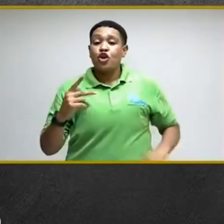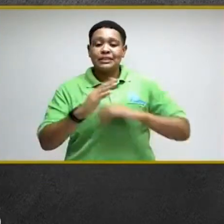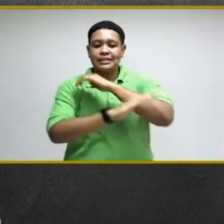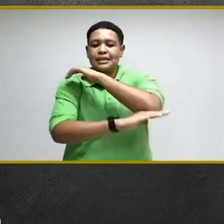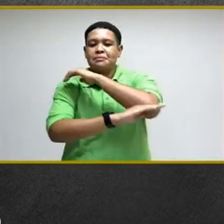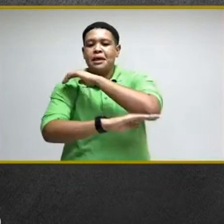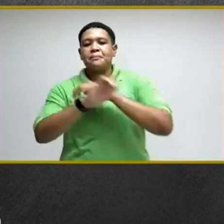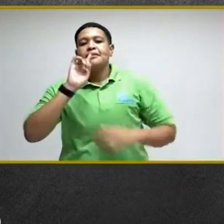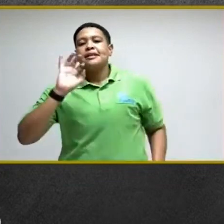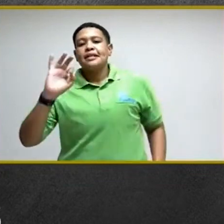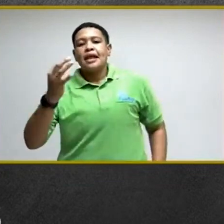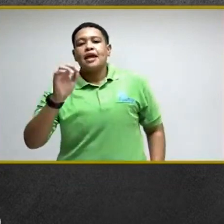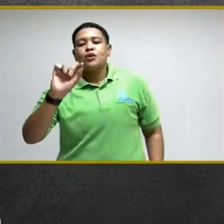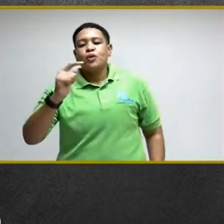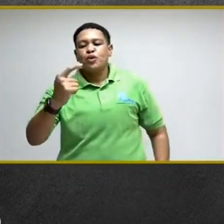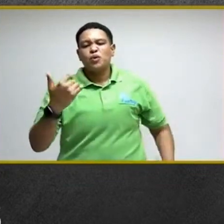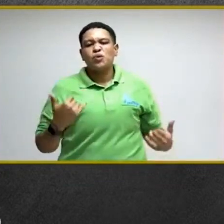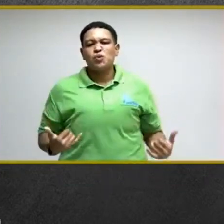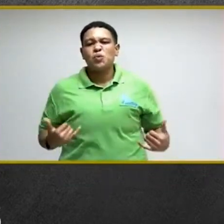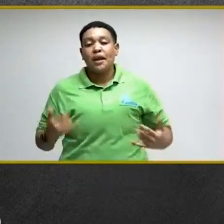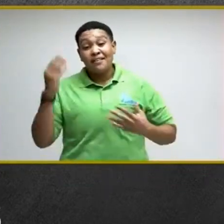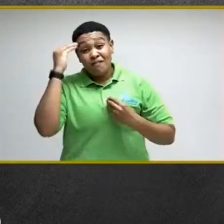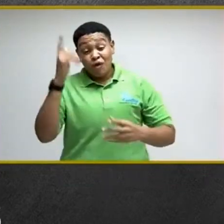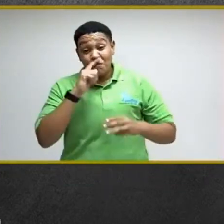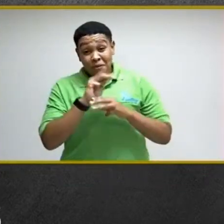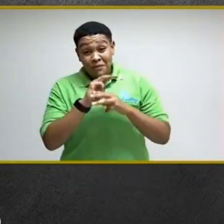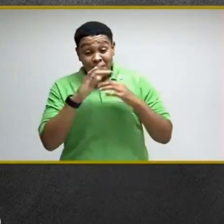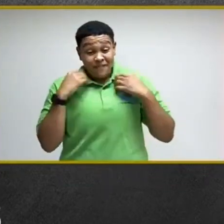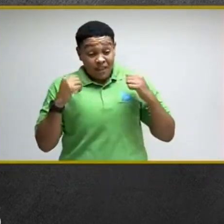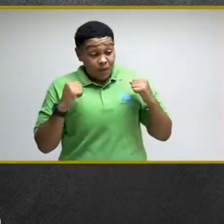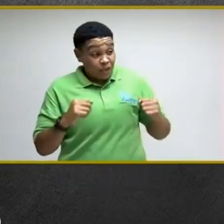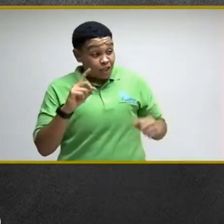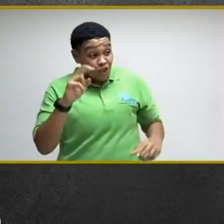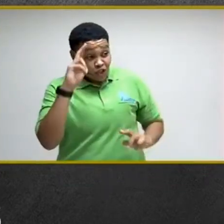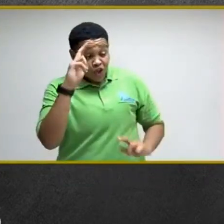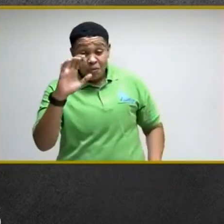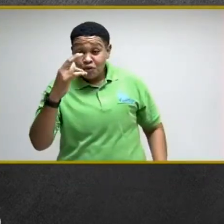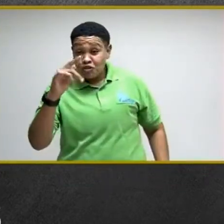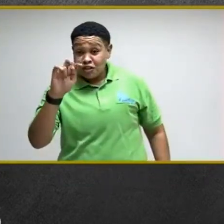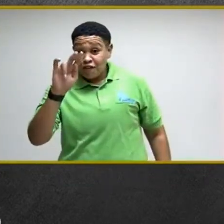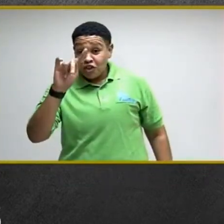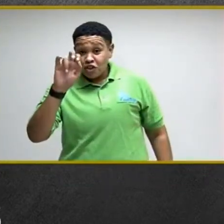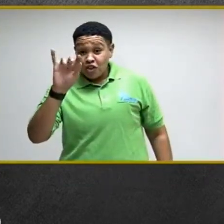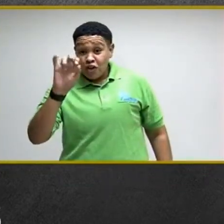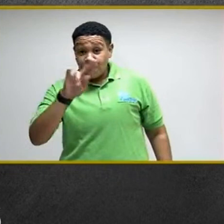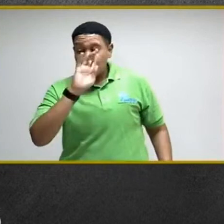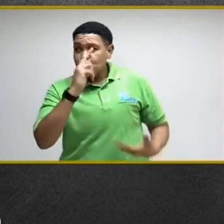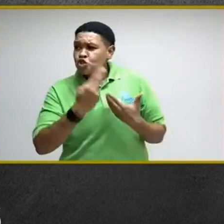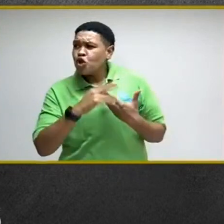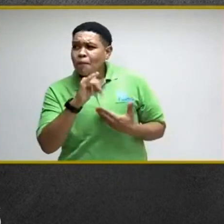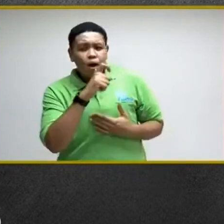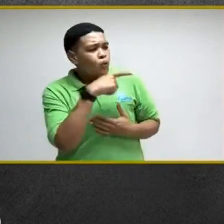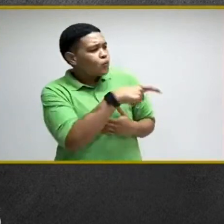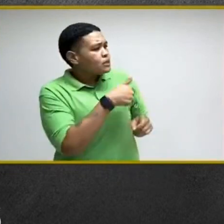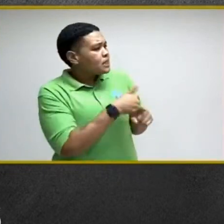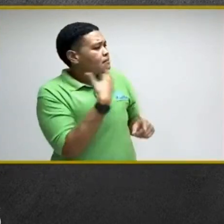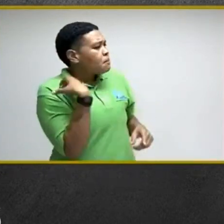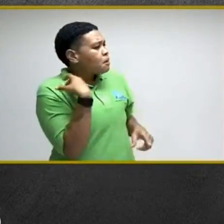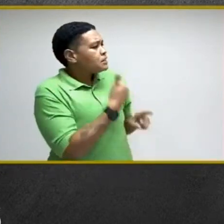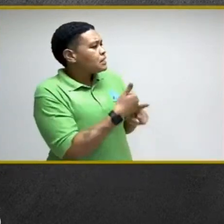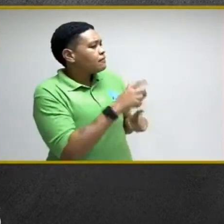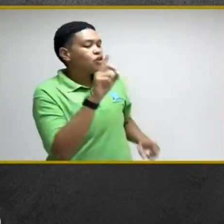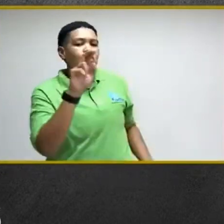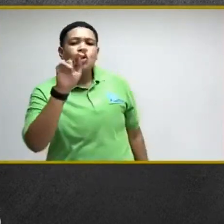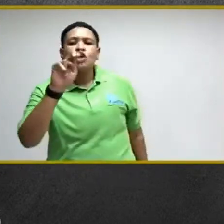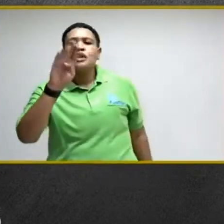September 9th, 2021. The Minister of Health and Wellness, Dr. Honorable Christopher Tufton, is joined by the Permanent Secretary, Mr.